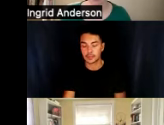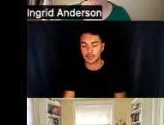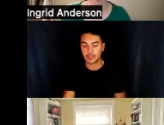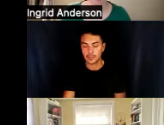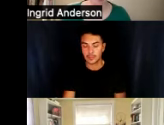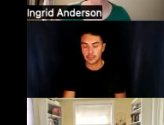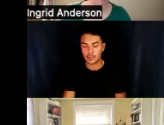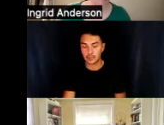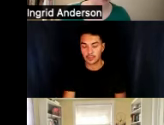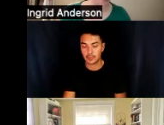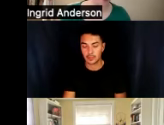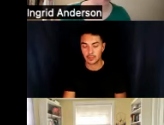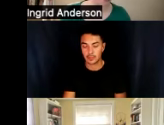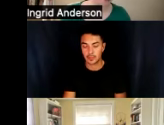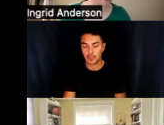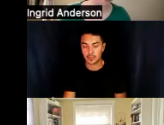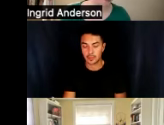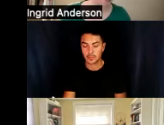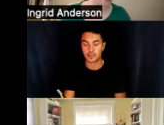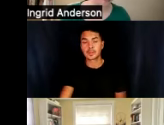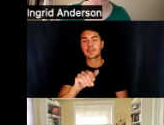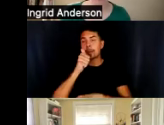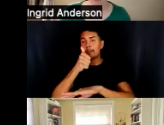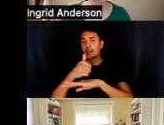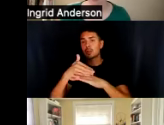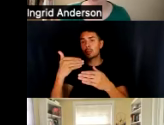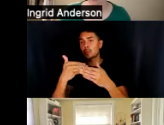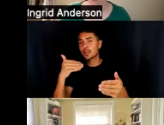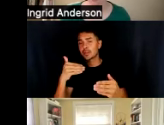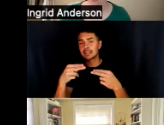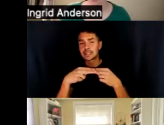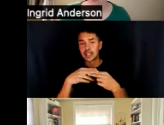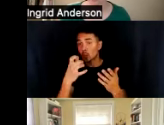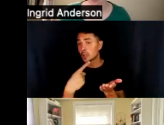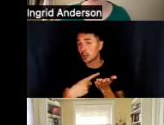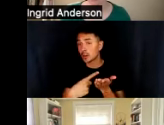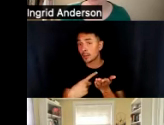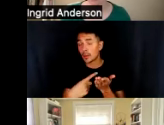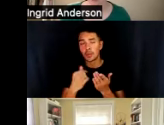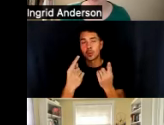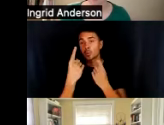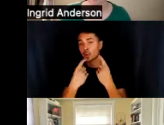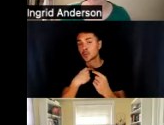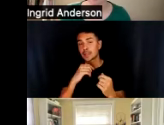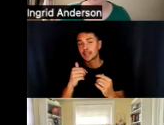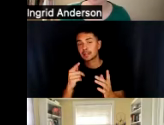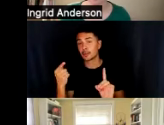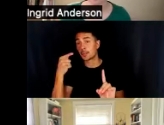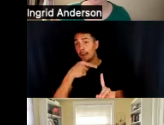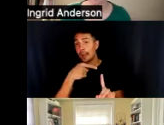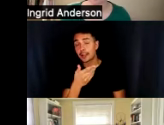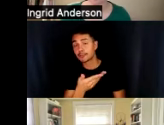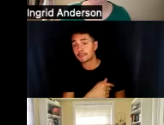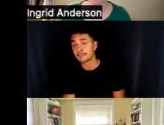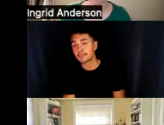Is there anything that, based on our previous slides, that anyone would like to talk about, questions that we can revisit?